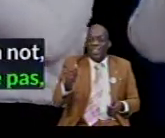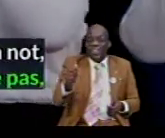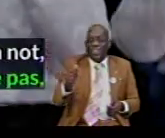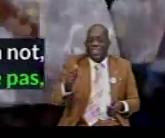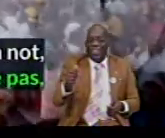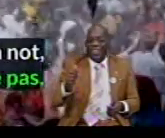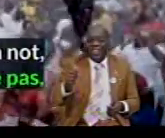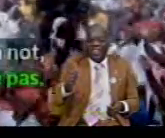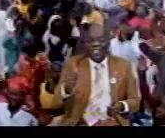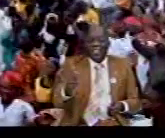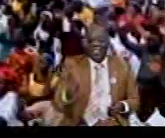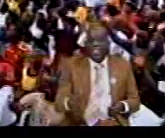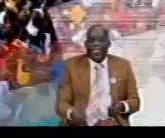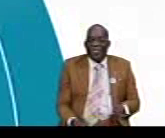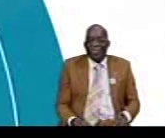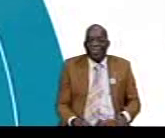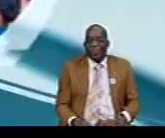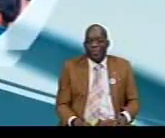Lord.